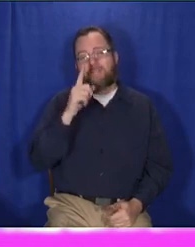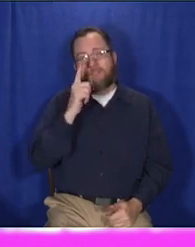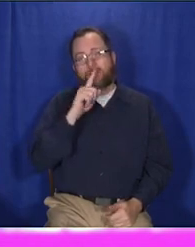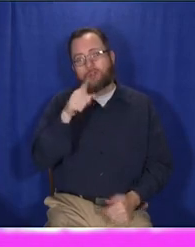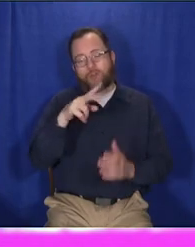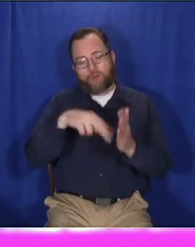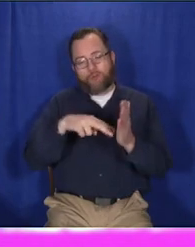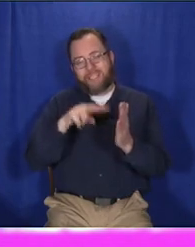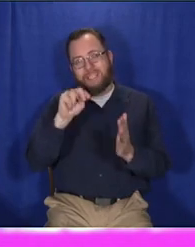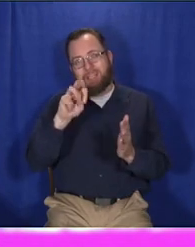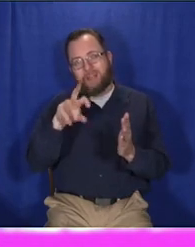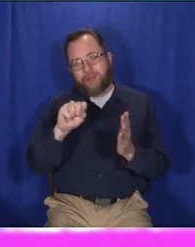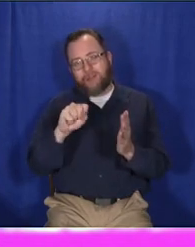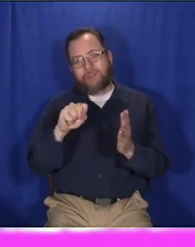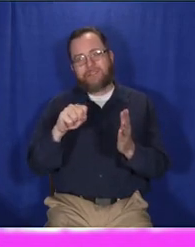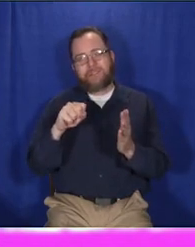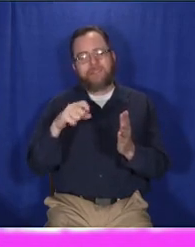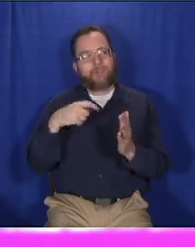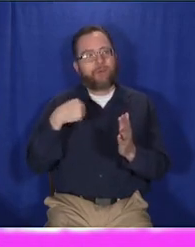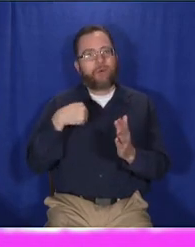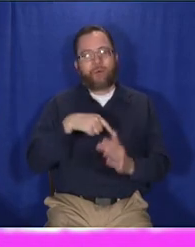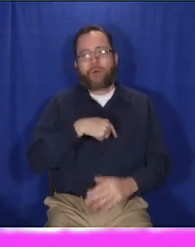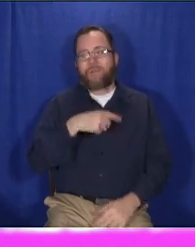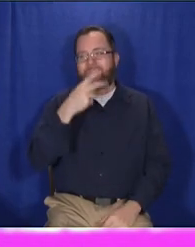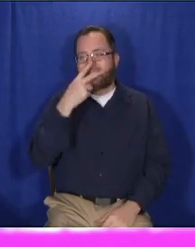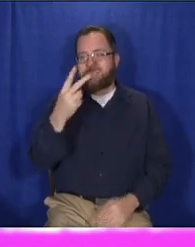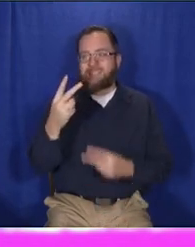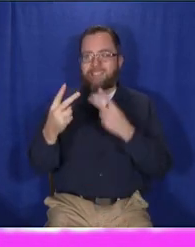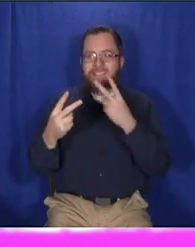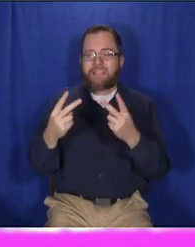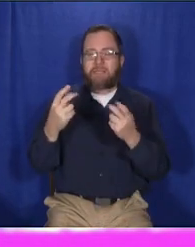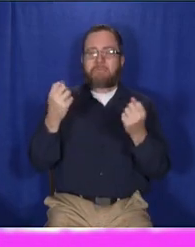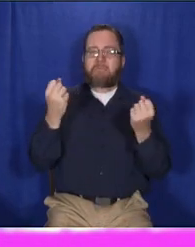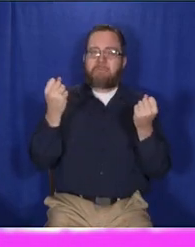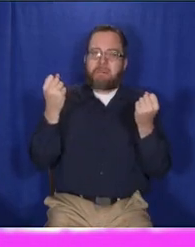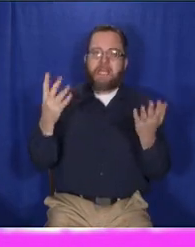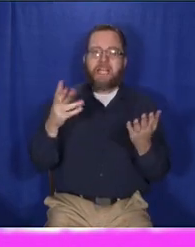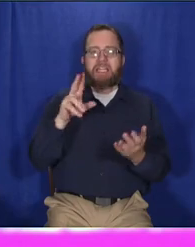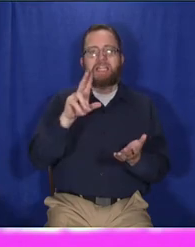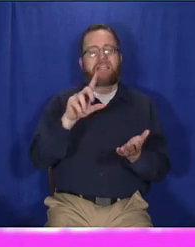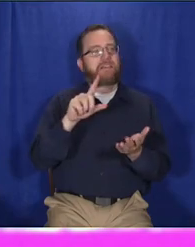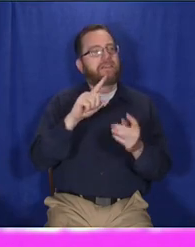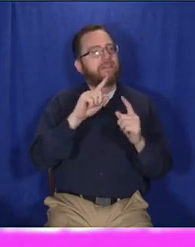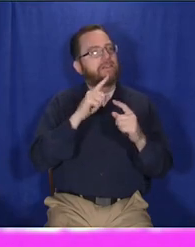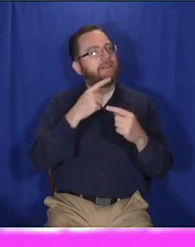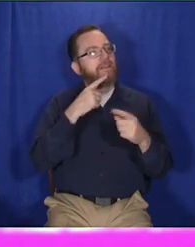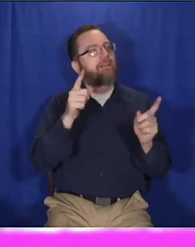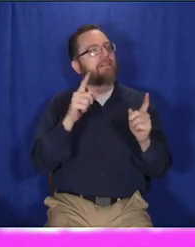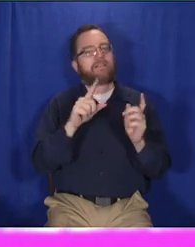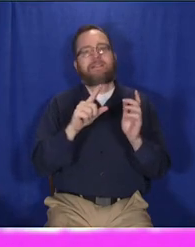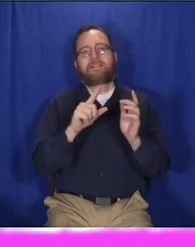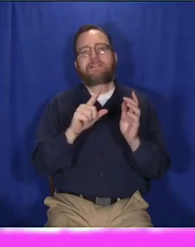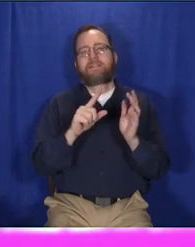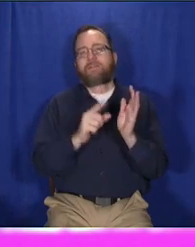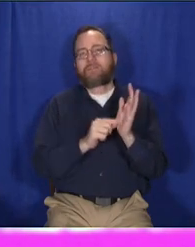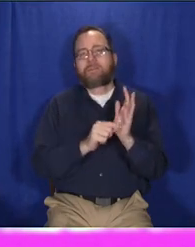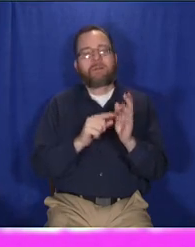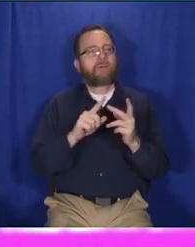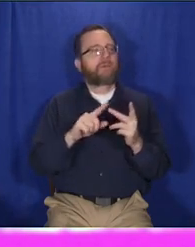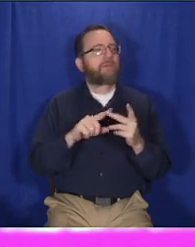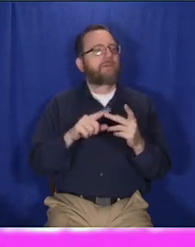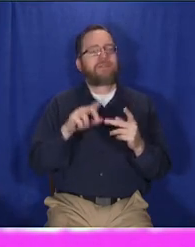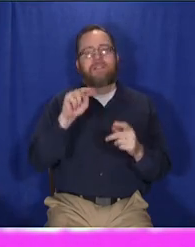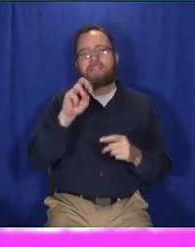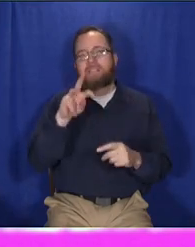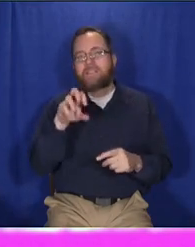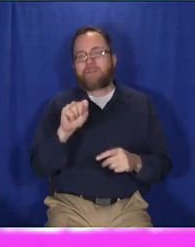pastors taking advantage of congregations. We've seen it, and it makes us hesitant to want to give to gospel ministry. It makes us hesitant to